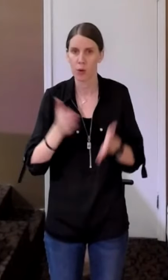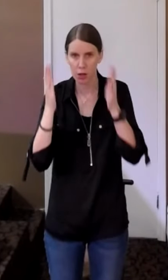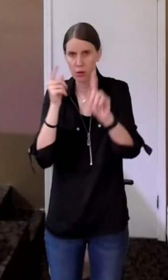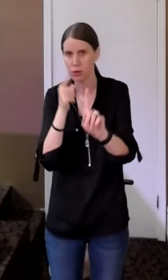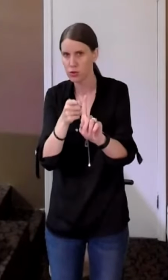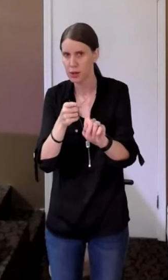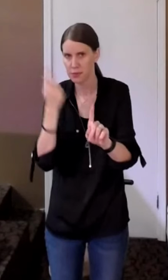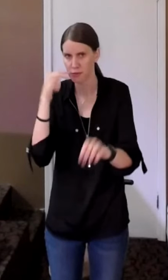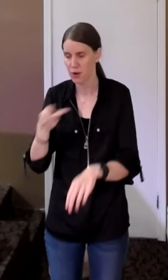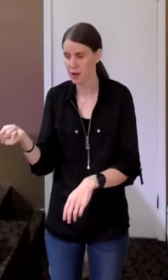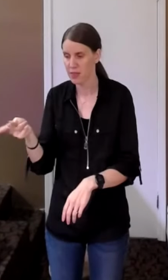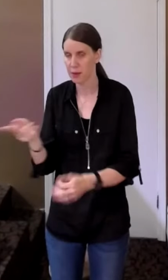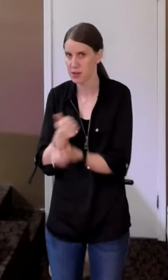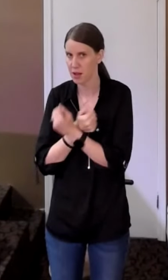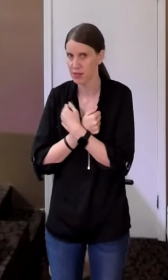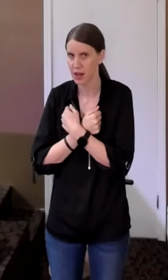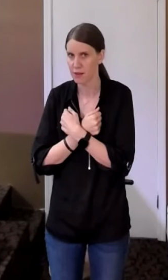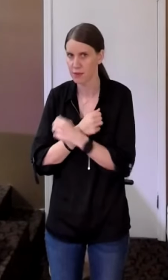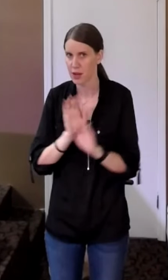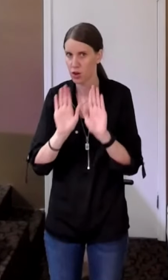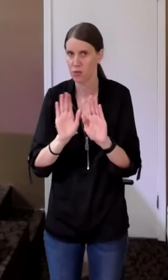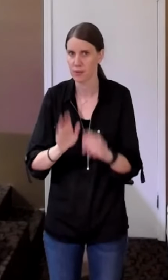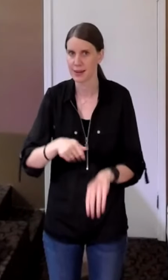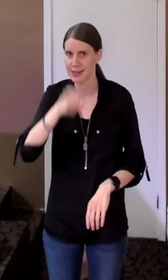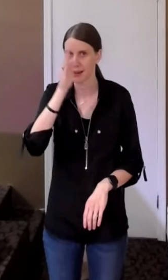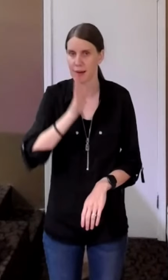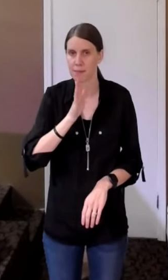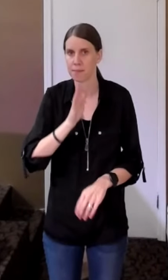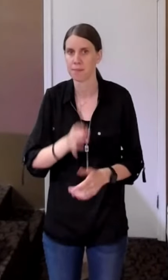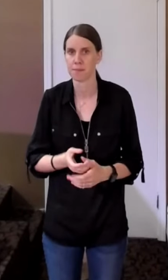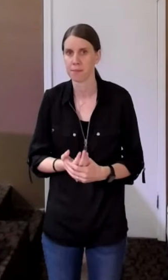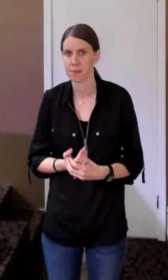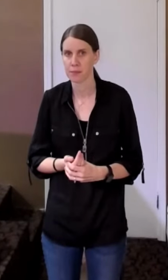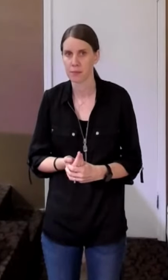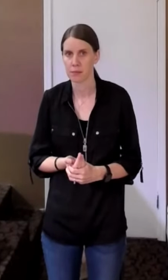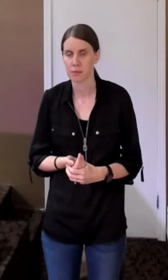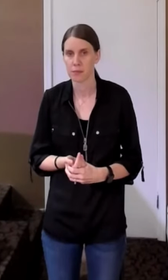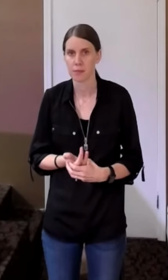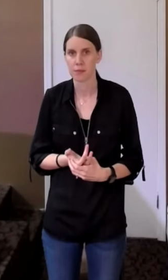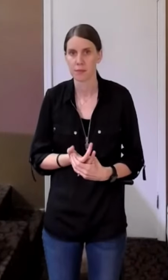is for them to love a great God.